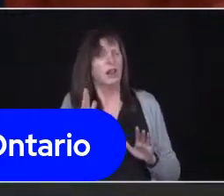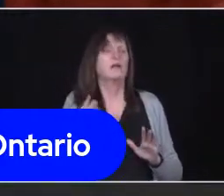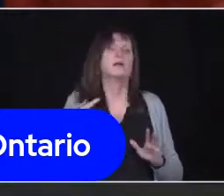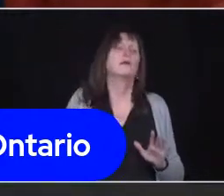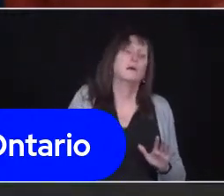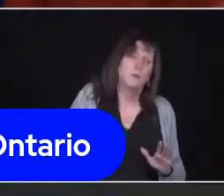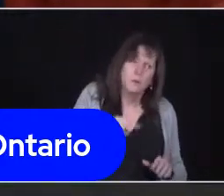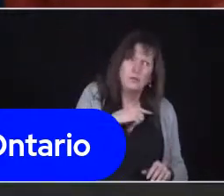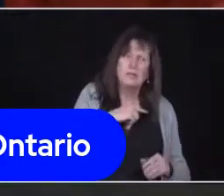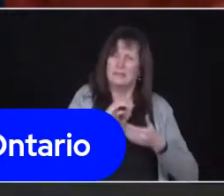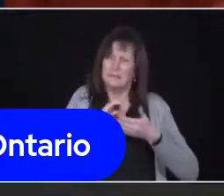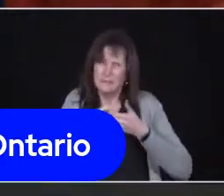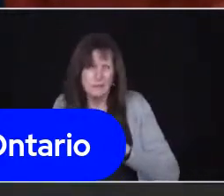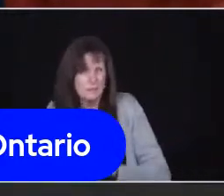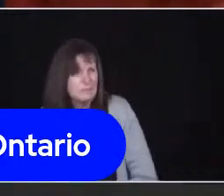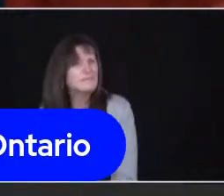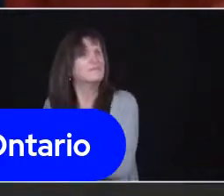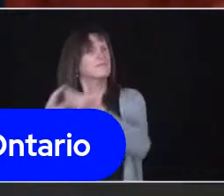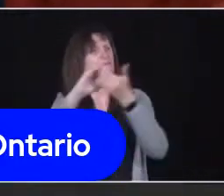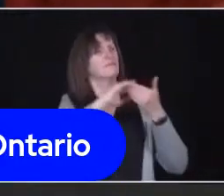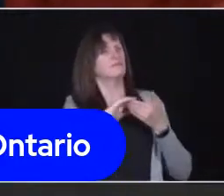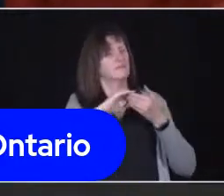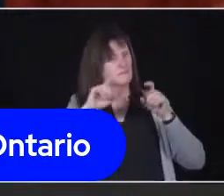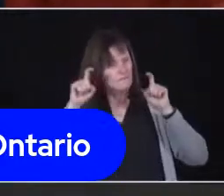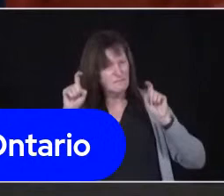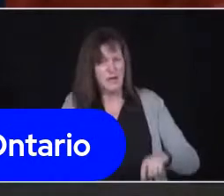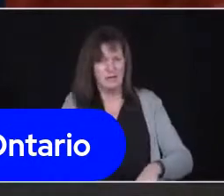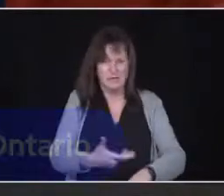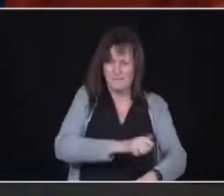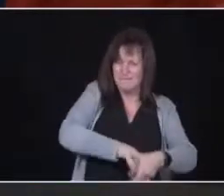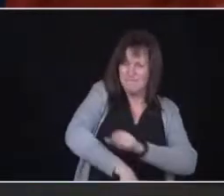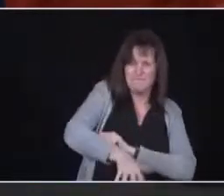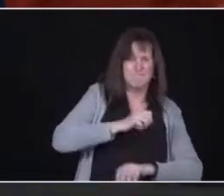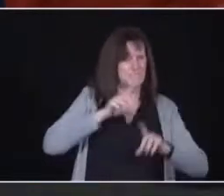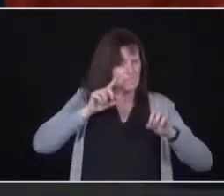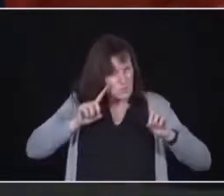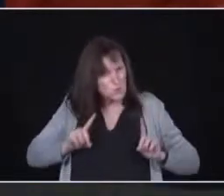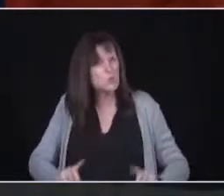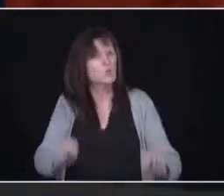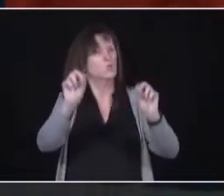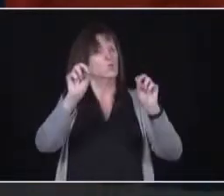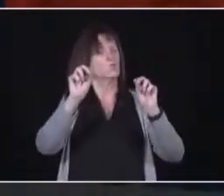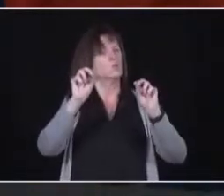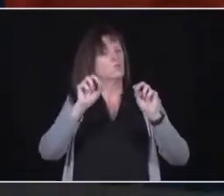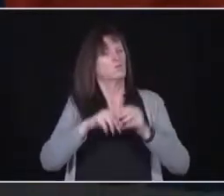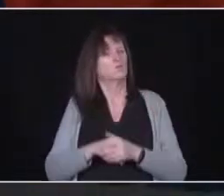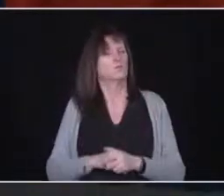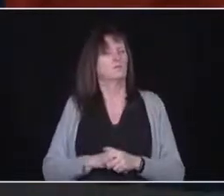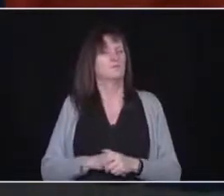from all of us. Thank you. And I'd now like to hand it over to the Solicitor General.